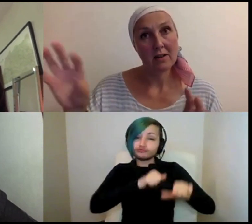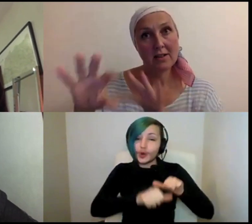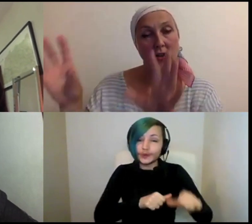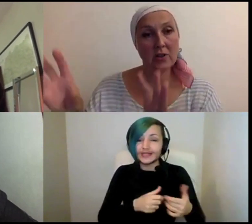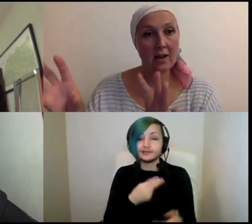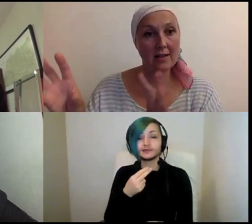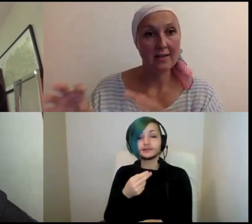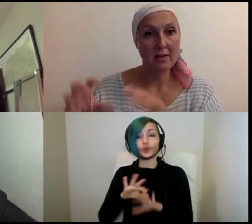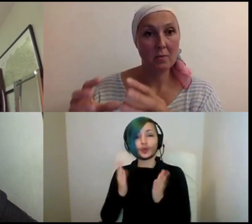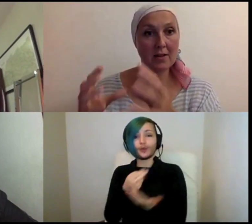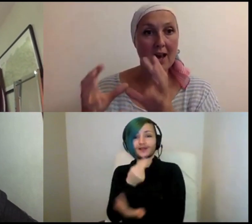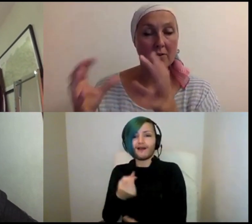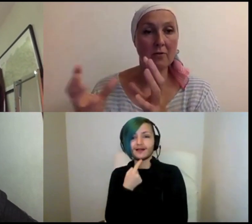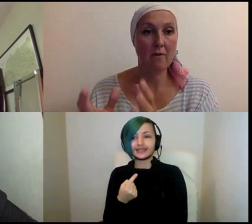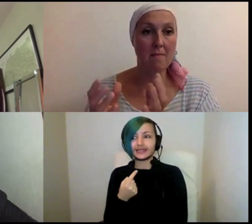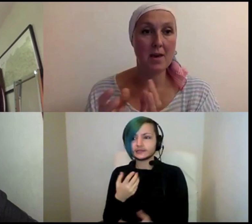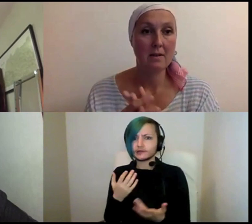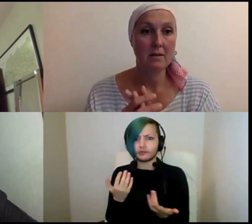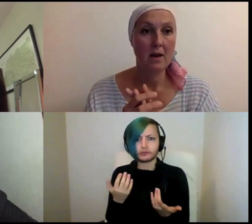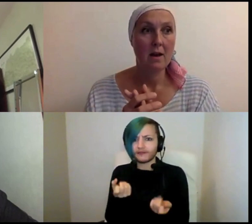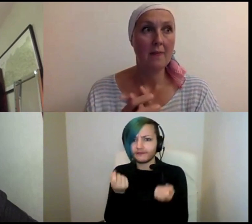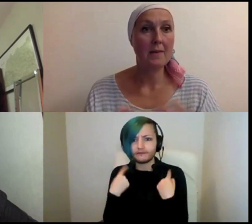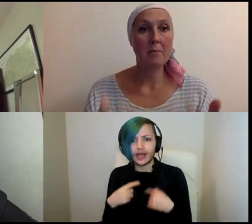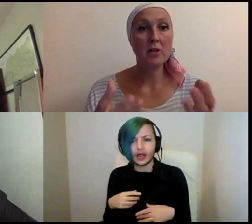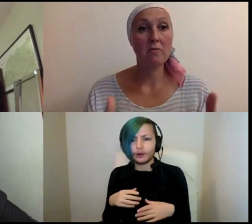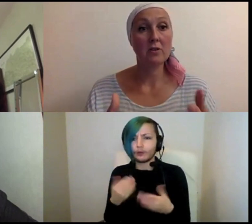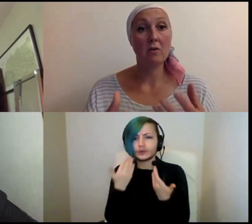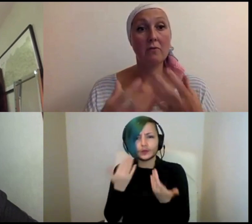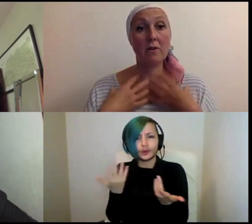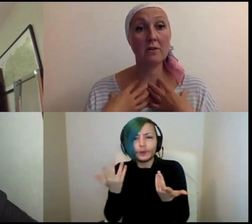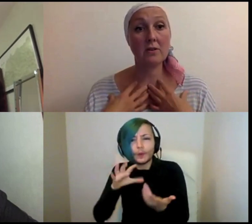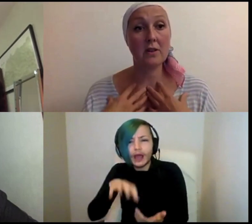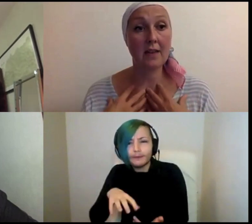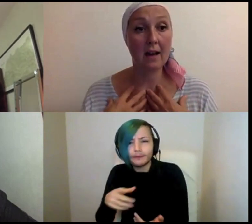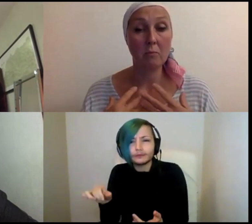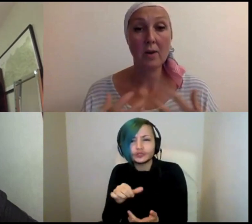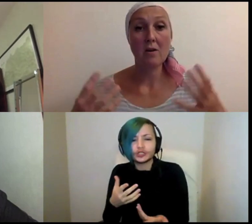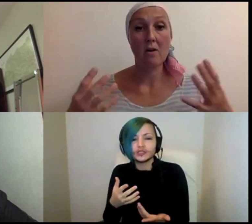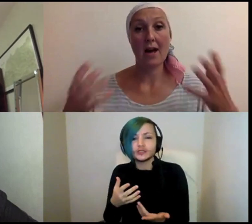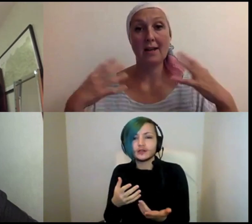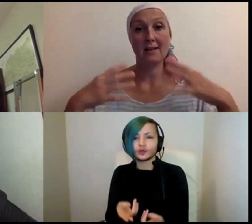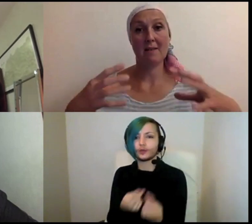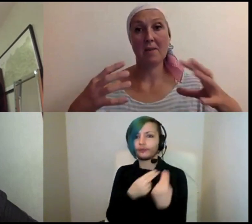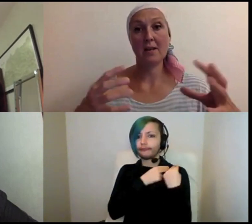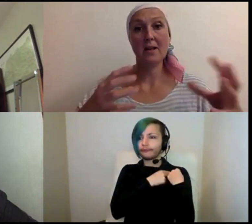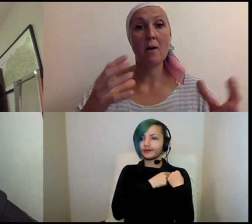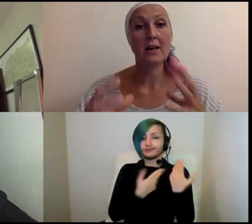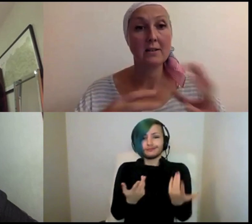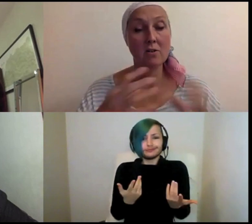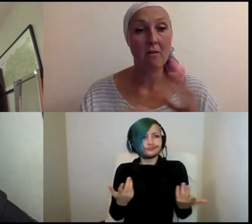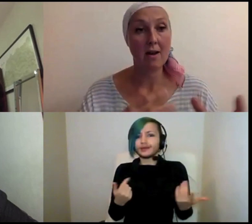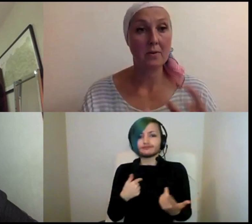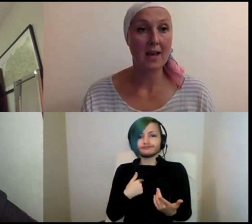can't contextualize it, they don't know how to frame it, and then the pressure is on for us to do that, and we're not academic. You know, I